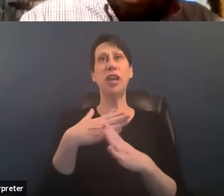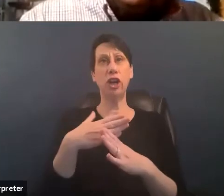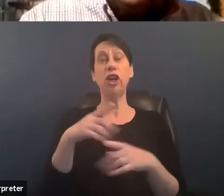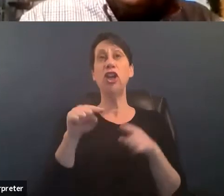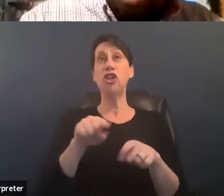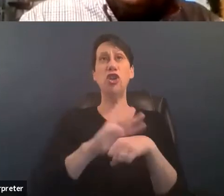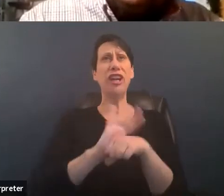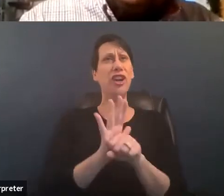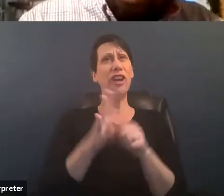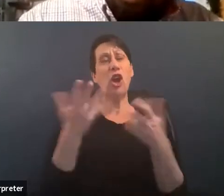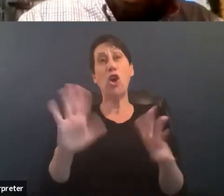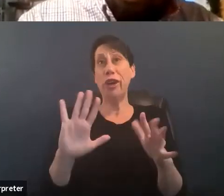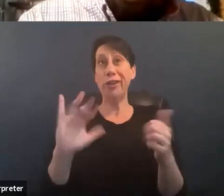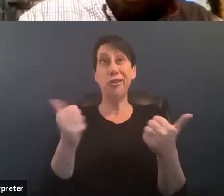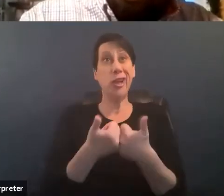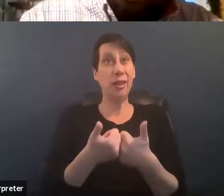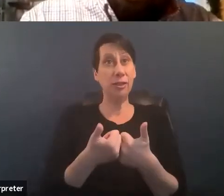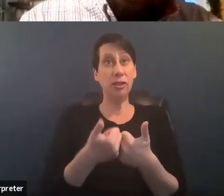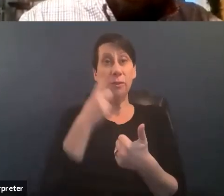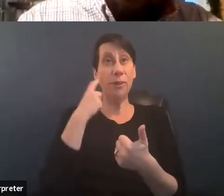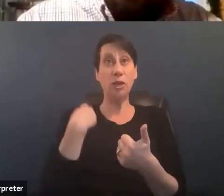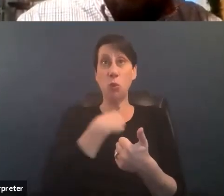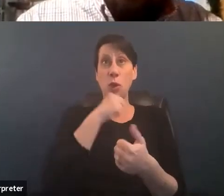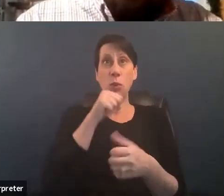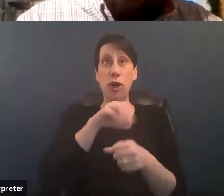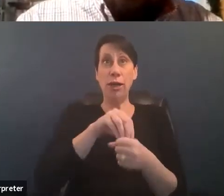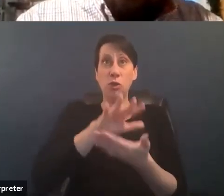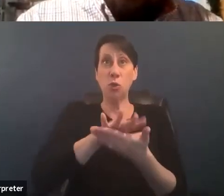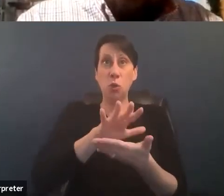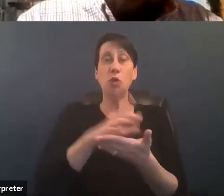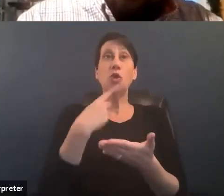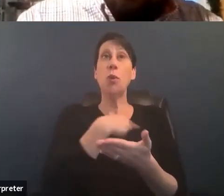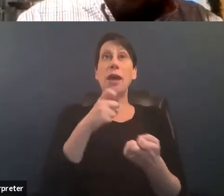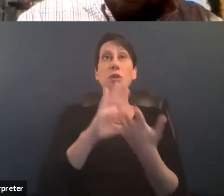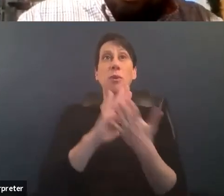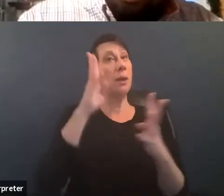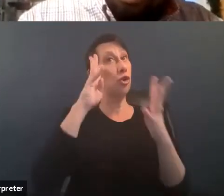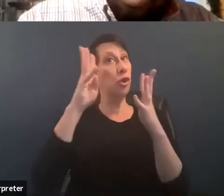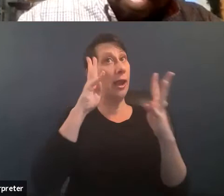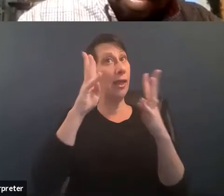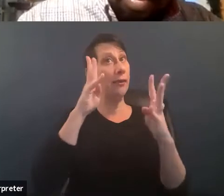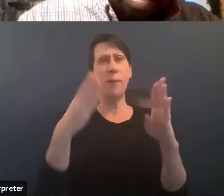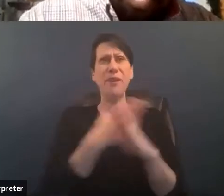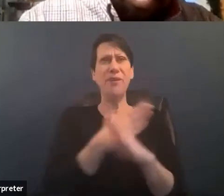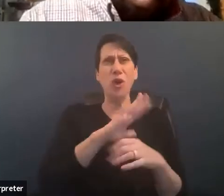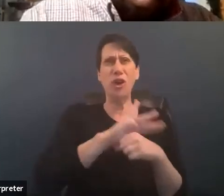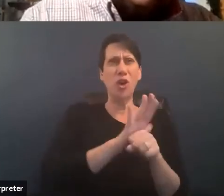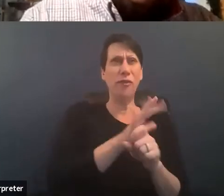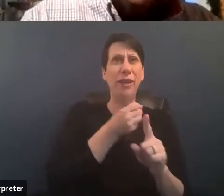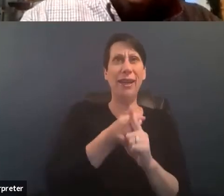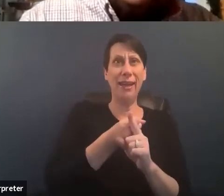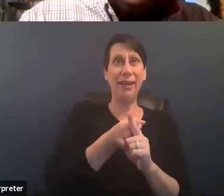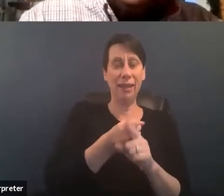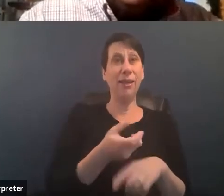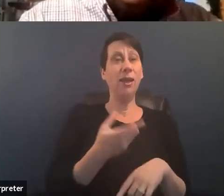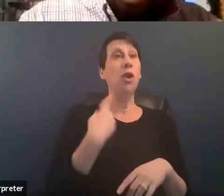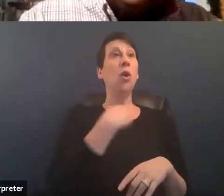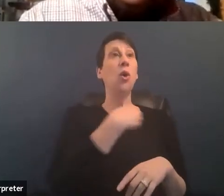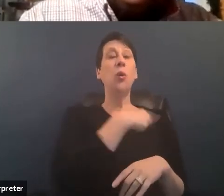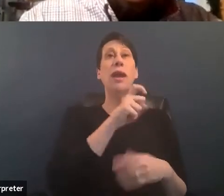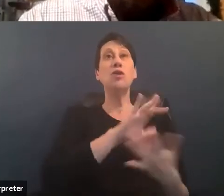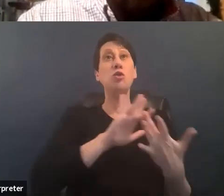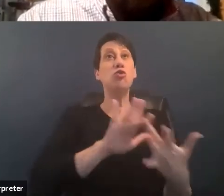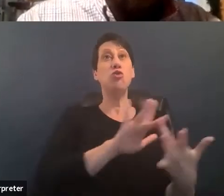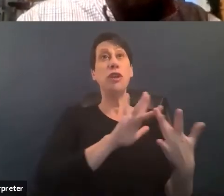already faced with the challenges of not being in school, so we had to be creative before COVID even hit. And we had to reach out to